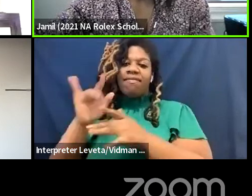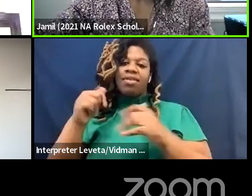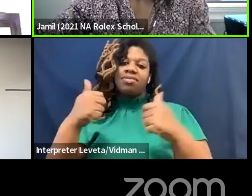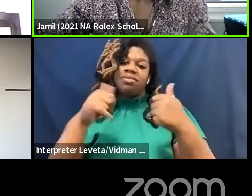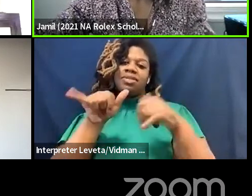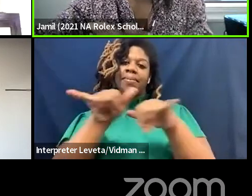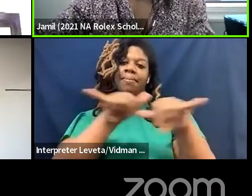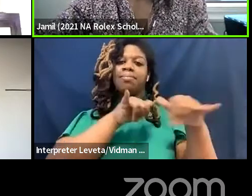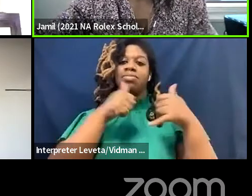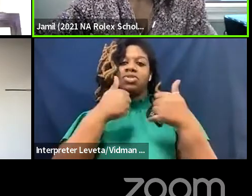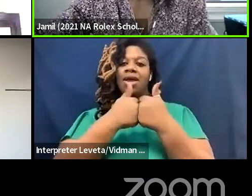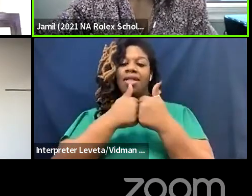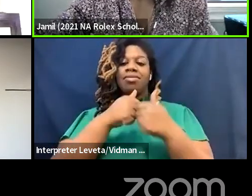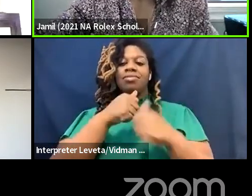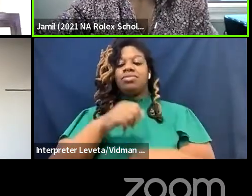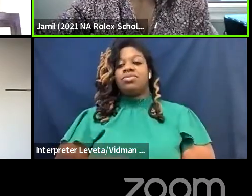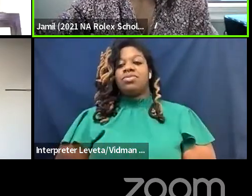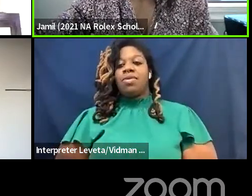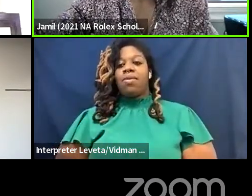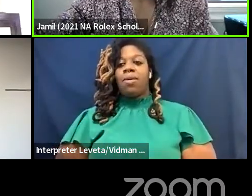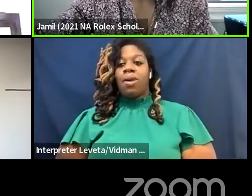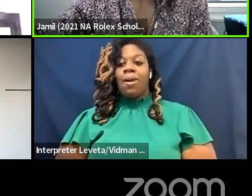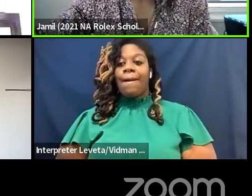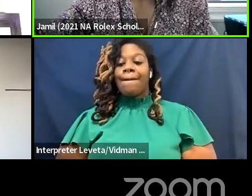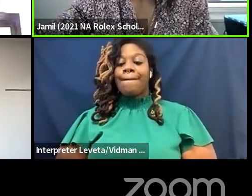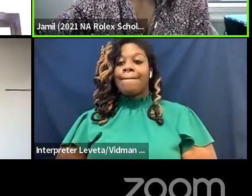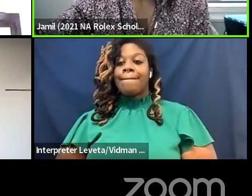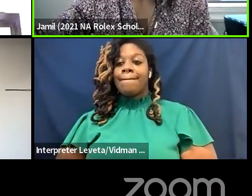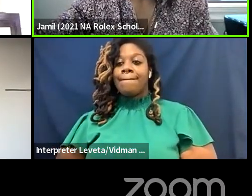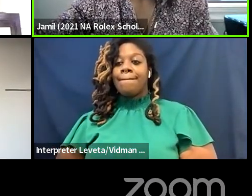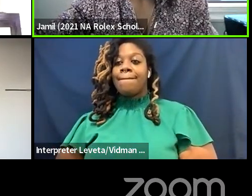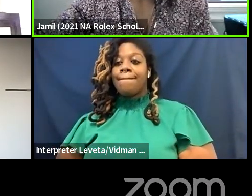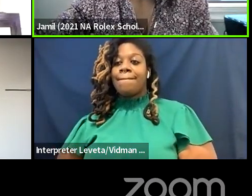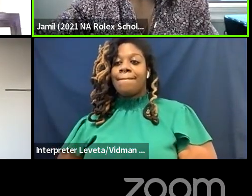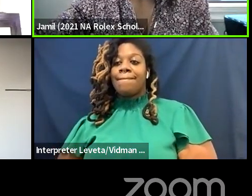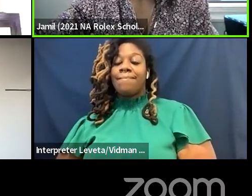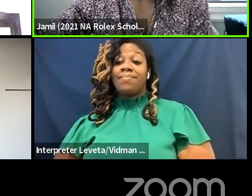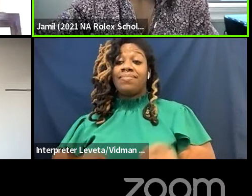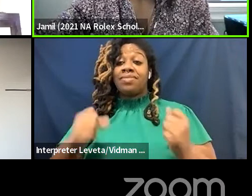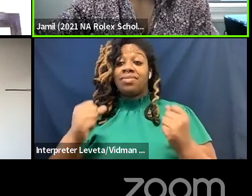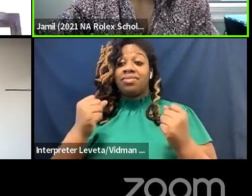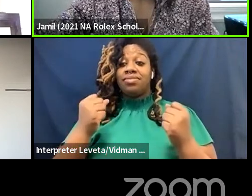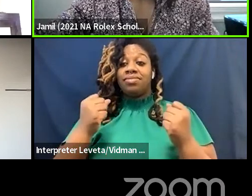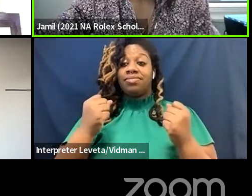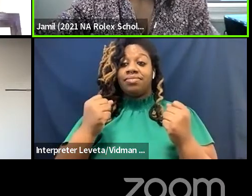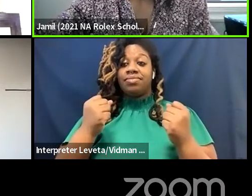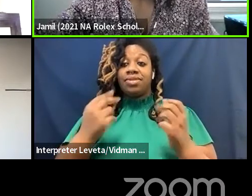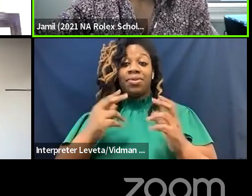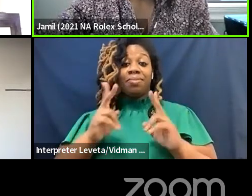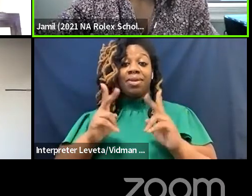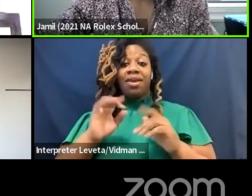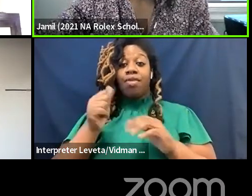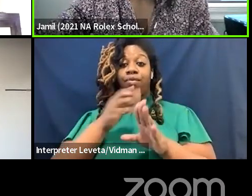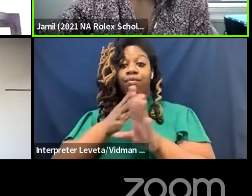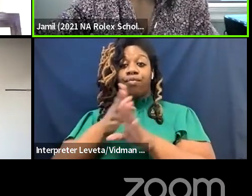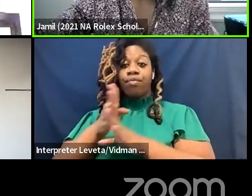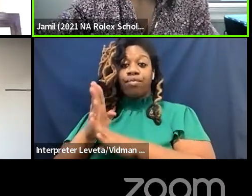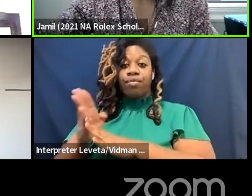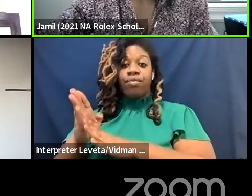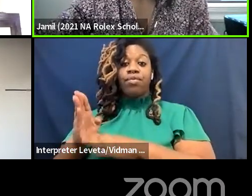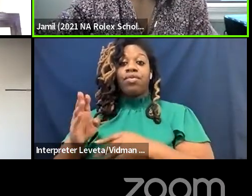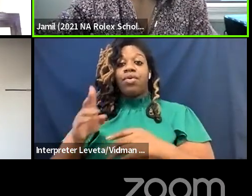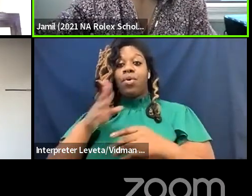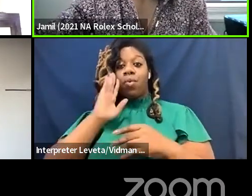diving notwithstanding, there's all sorts of fields where you're going to be surrounded by people